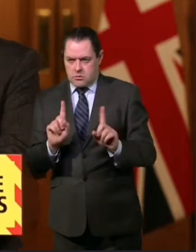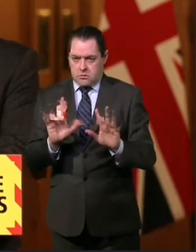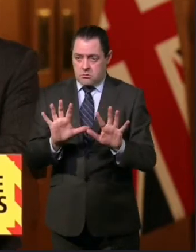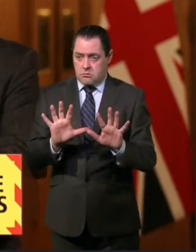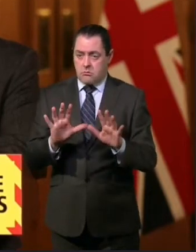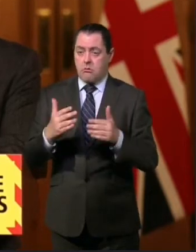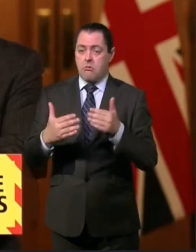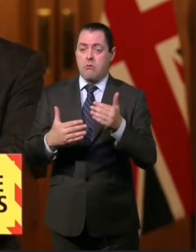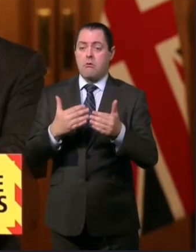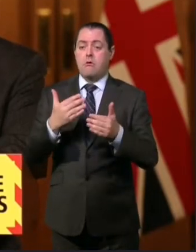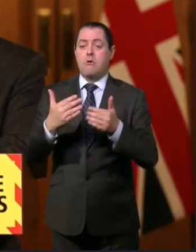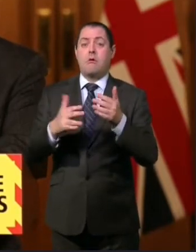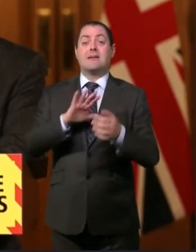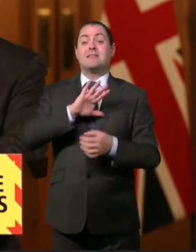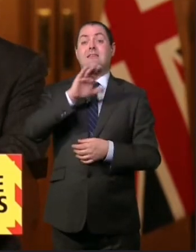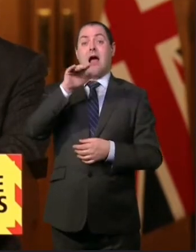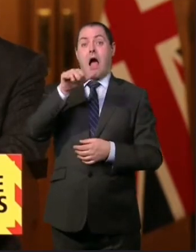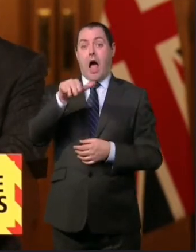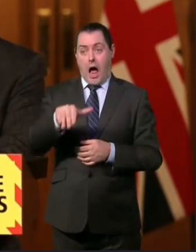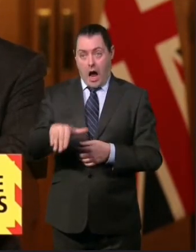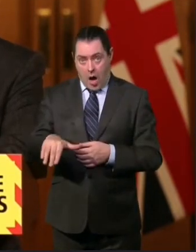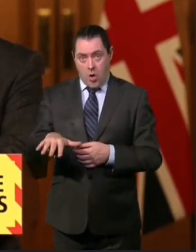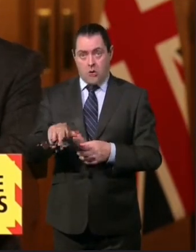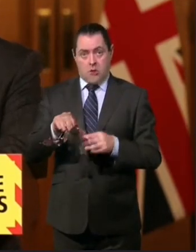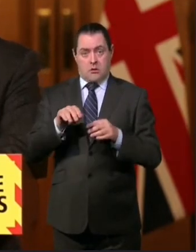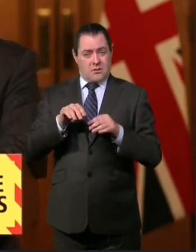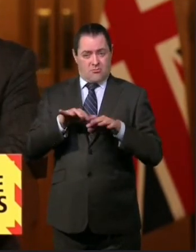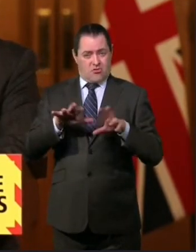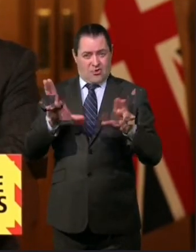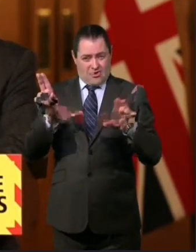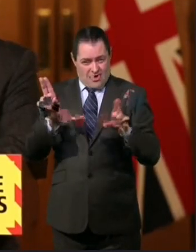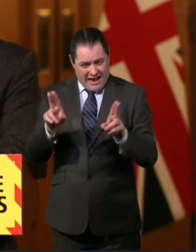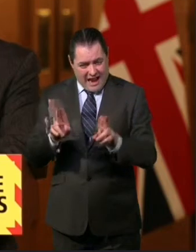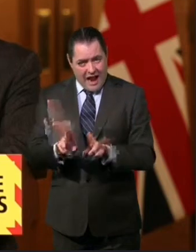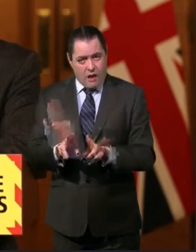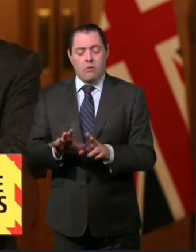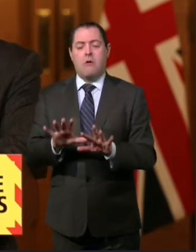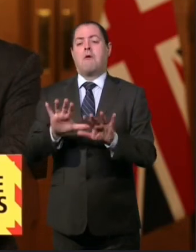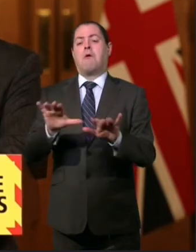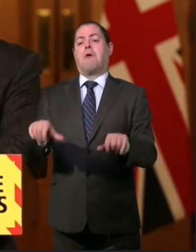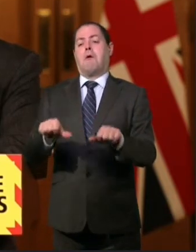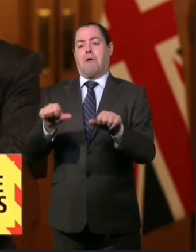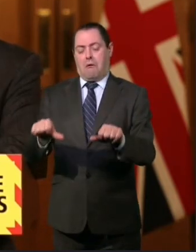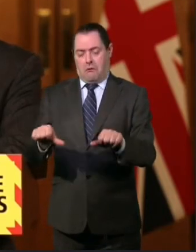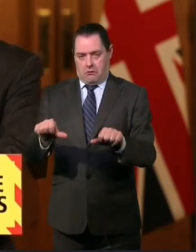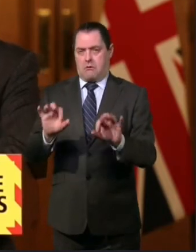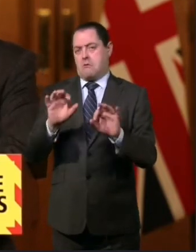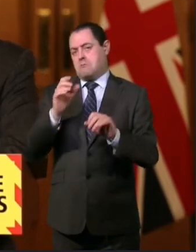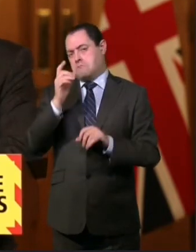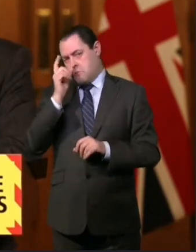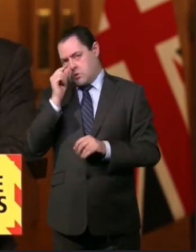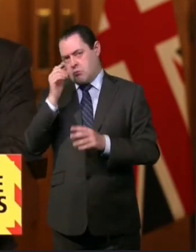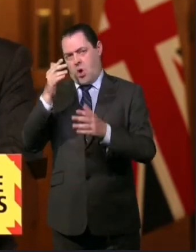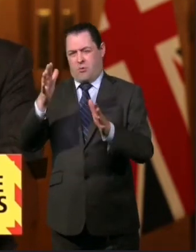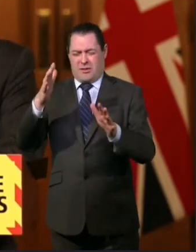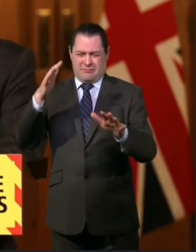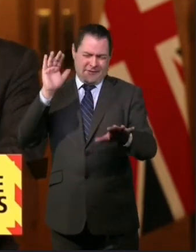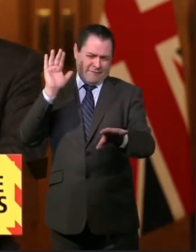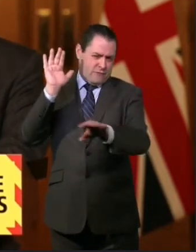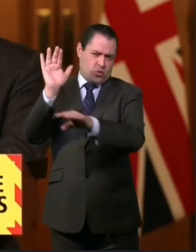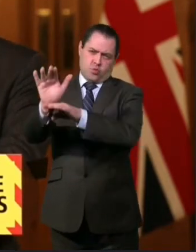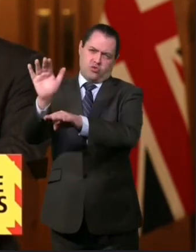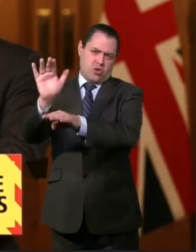infection is not still so high, and it's very high right now, so for unlocking just